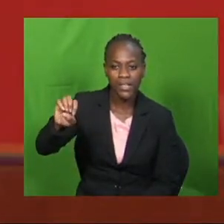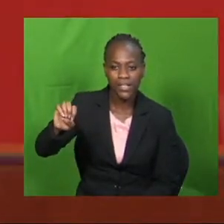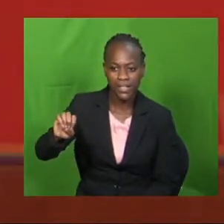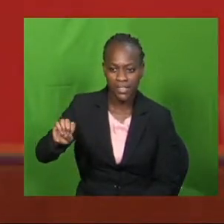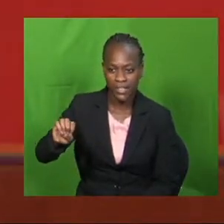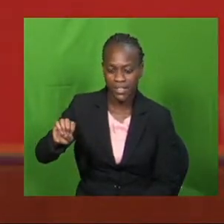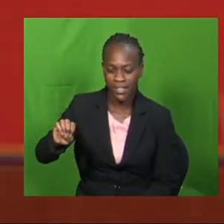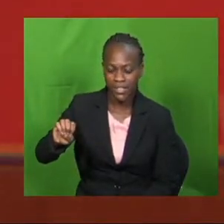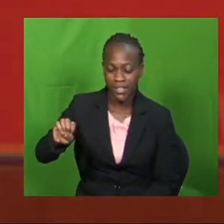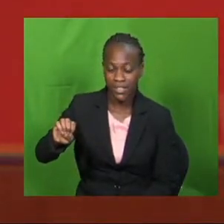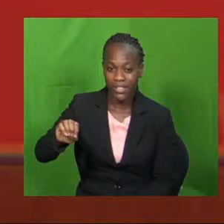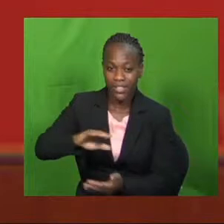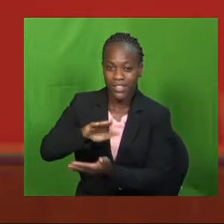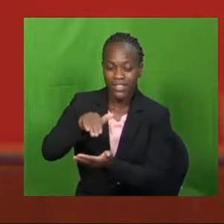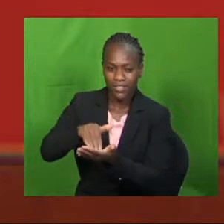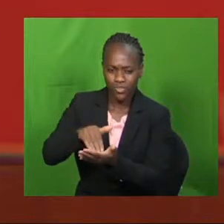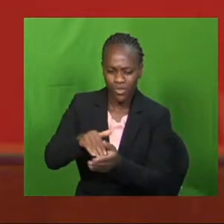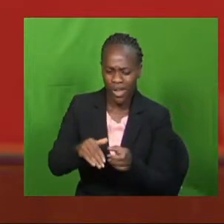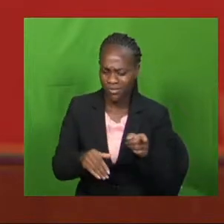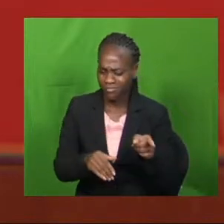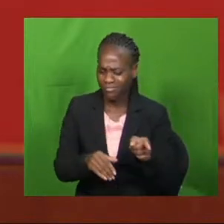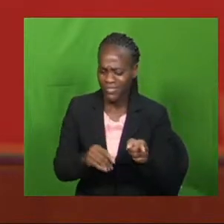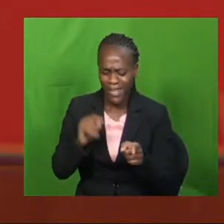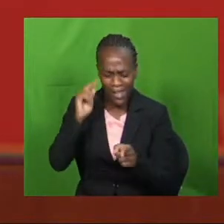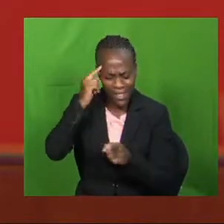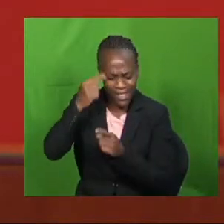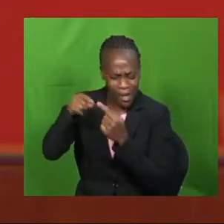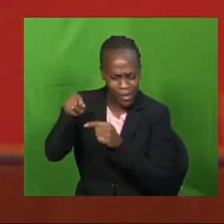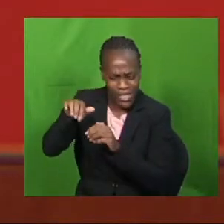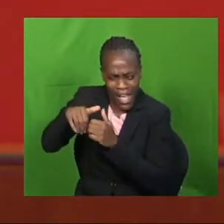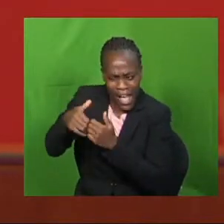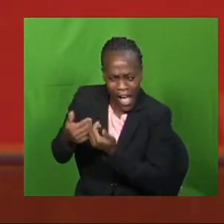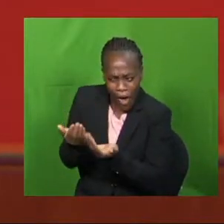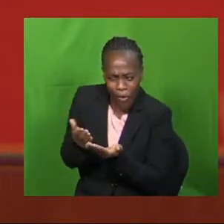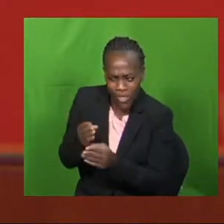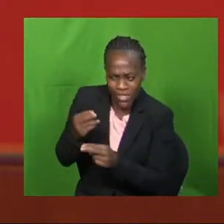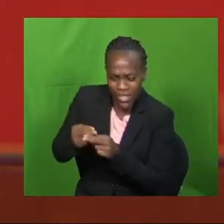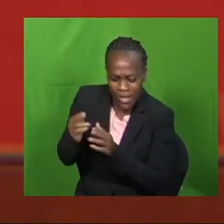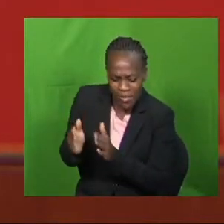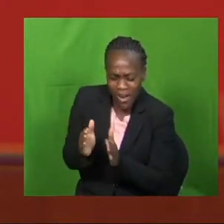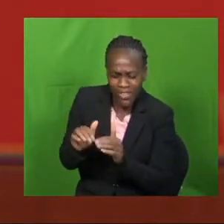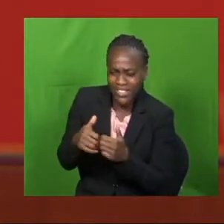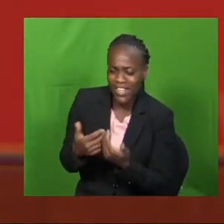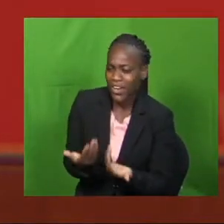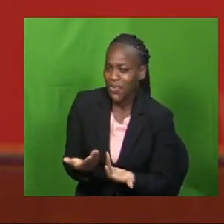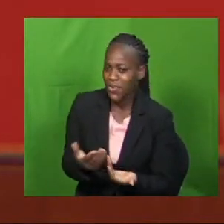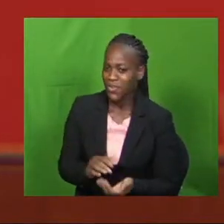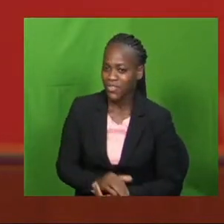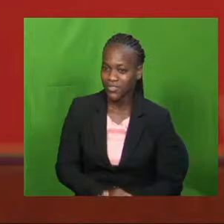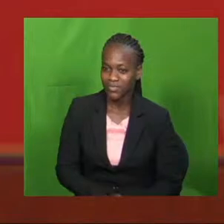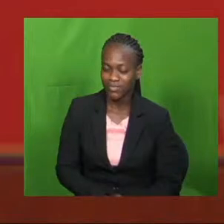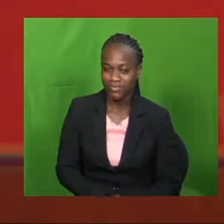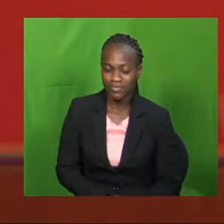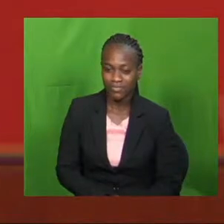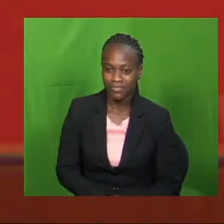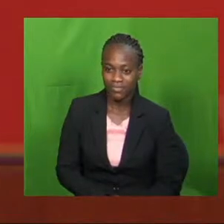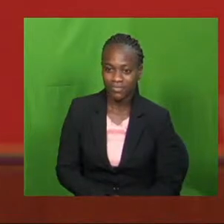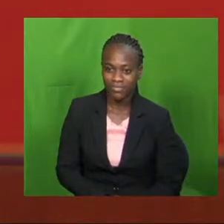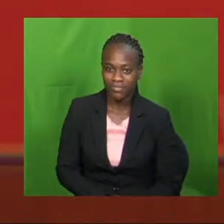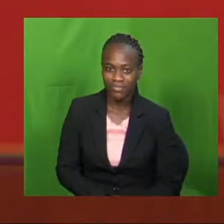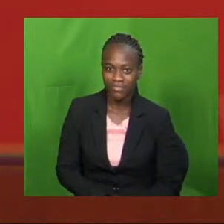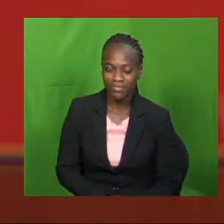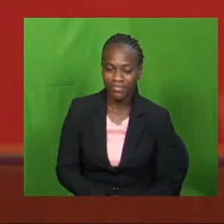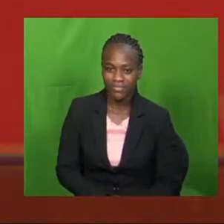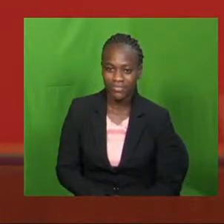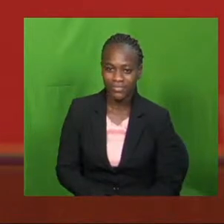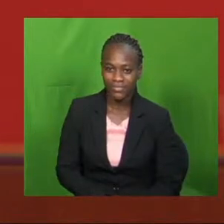Quadras is so concerned about you. How do you want your name to be arranged? Mr. Speaker, I didn't know that there are honorable